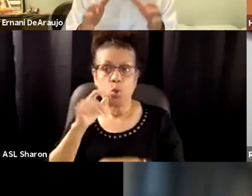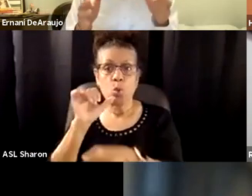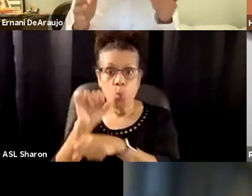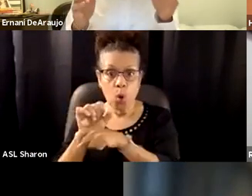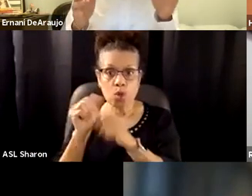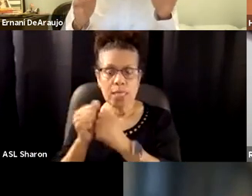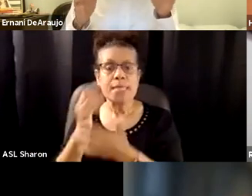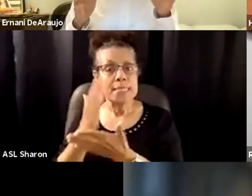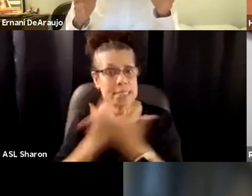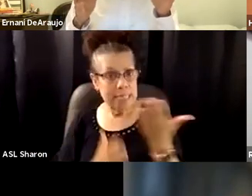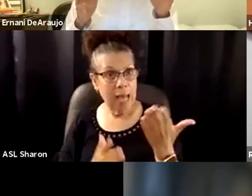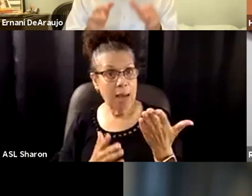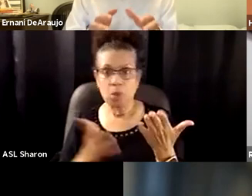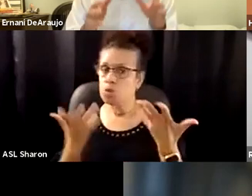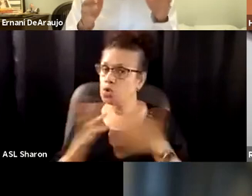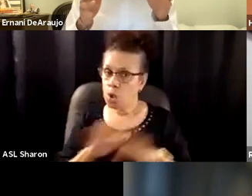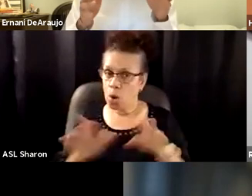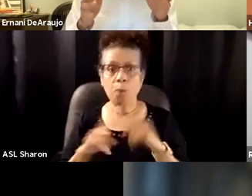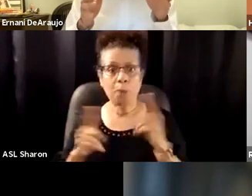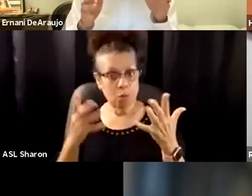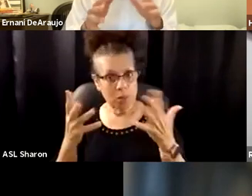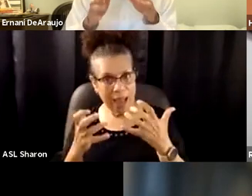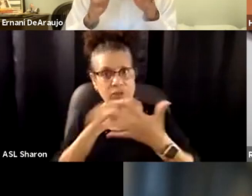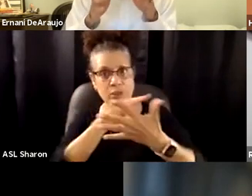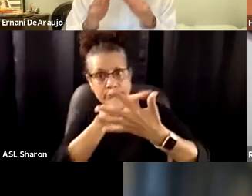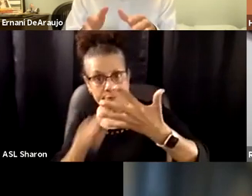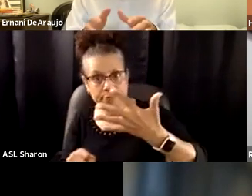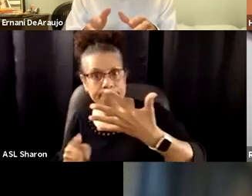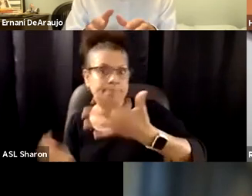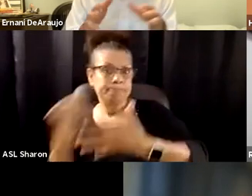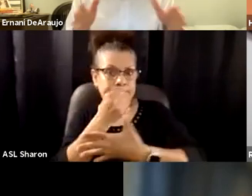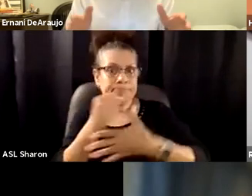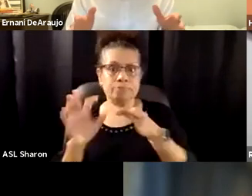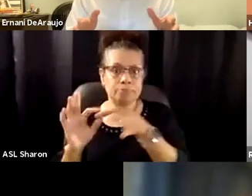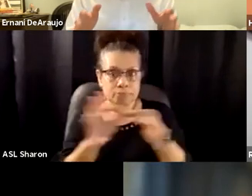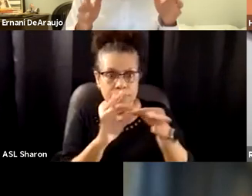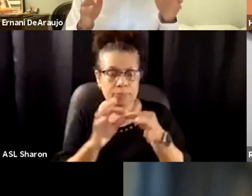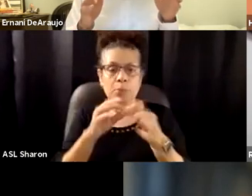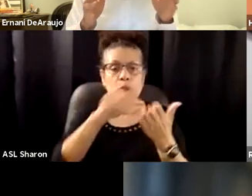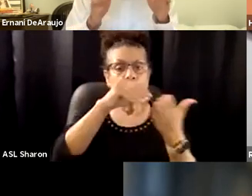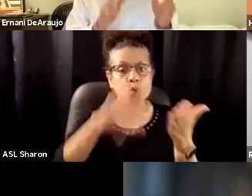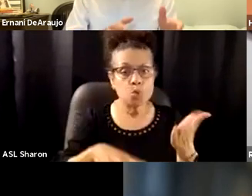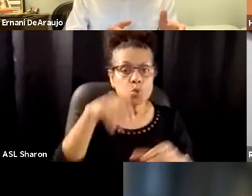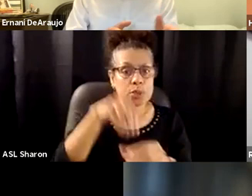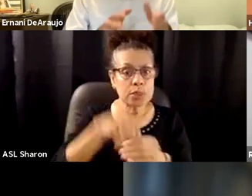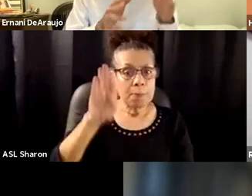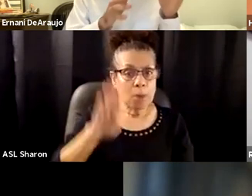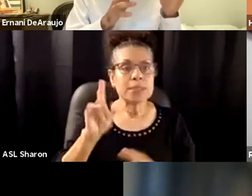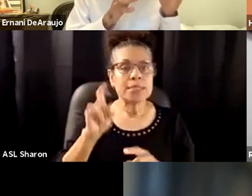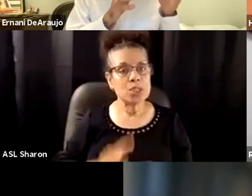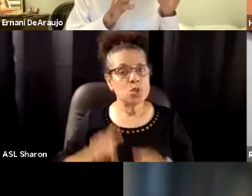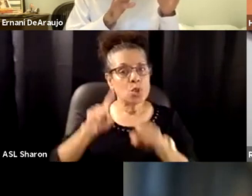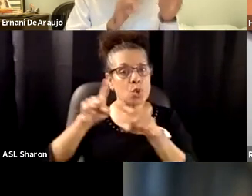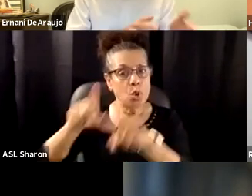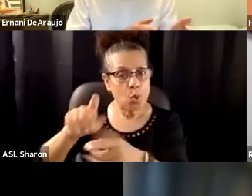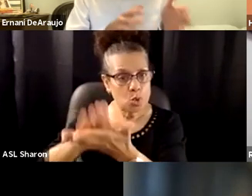don't uh to uh ensure that uh this the the students in boston the kids in boston uh can get to their programs